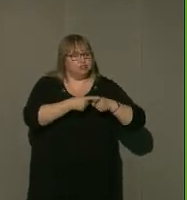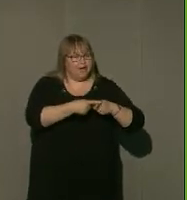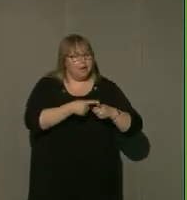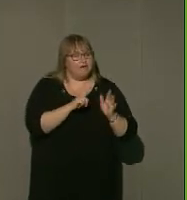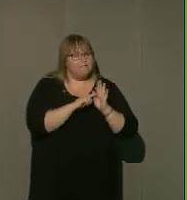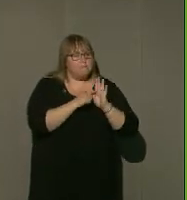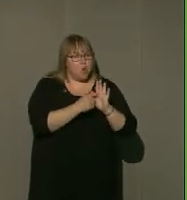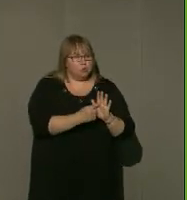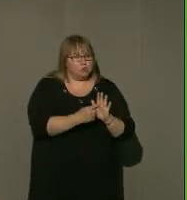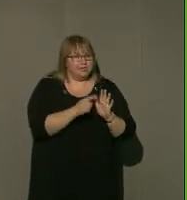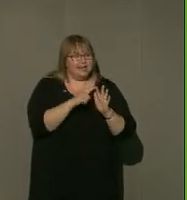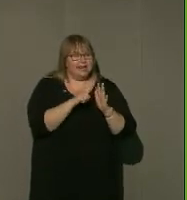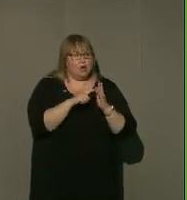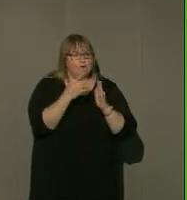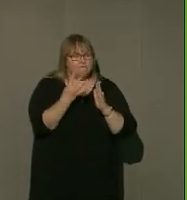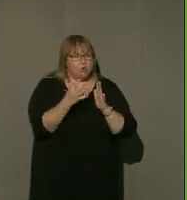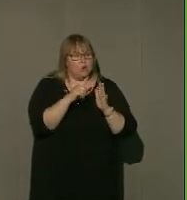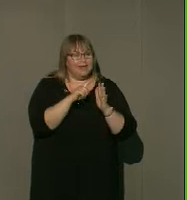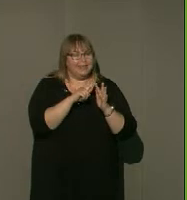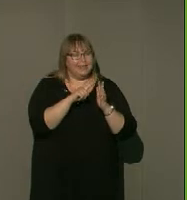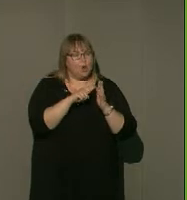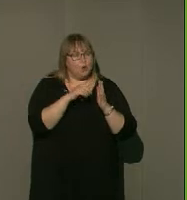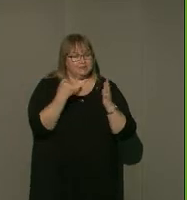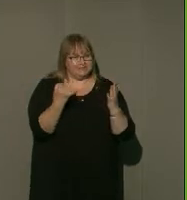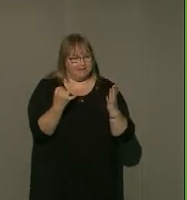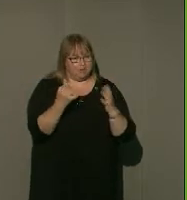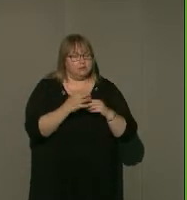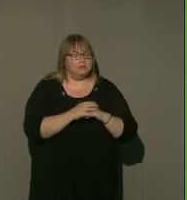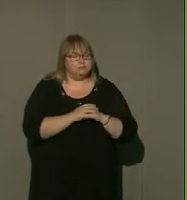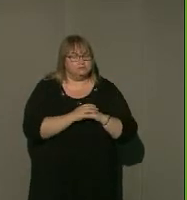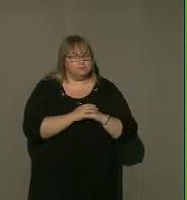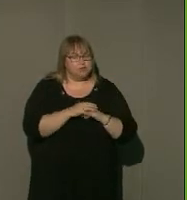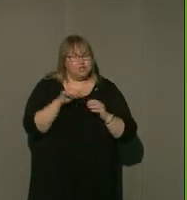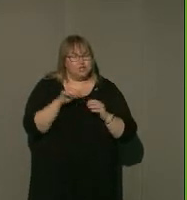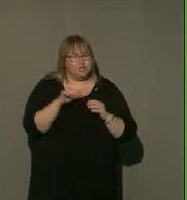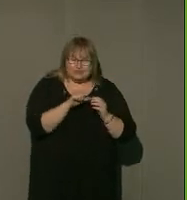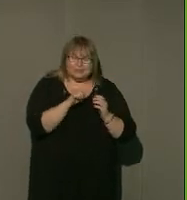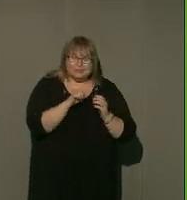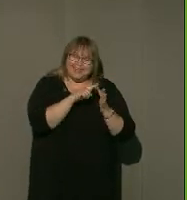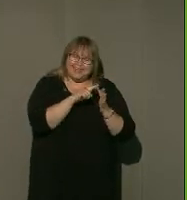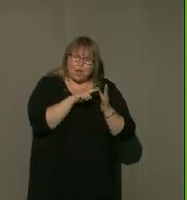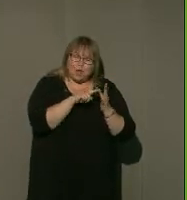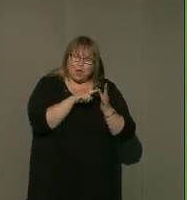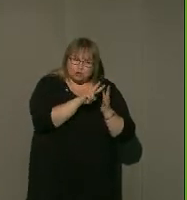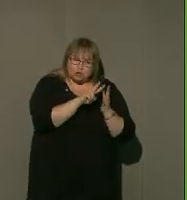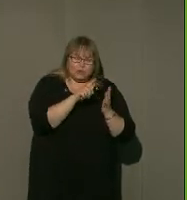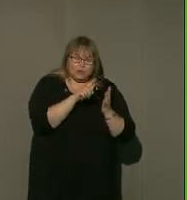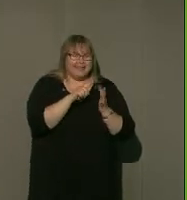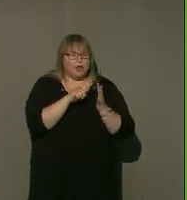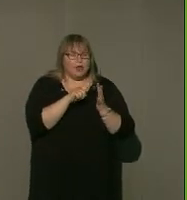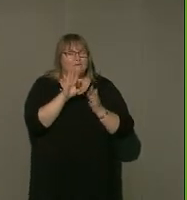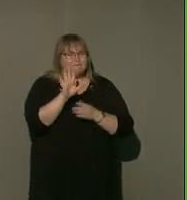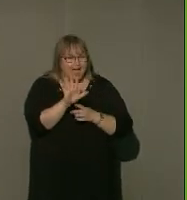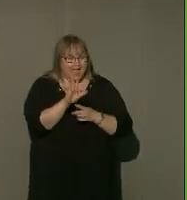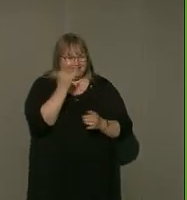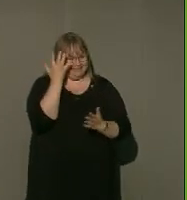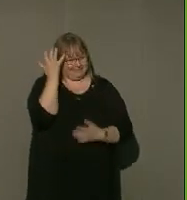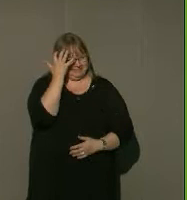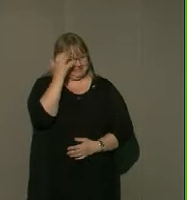motions EO4 and EO7. That should read EO2 and EO5.